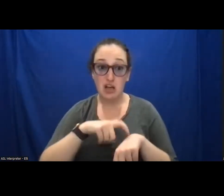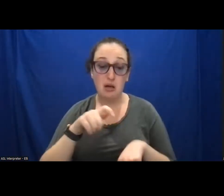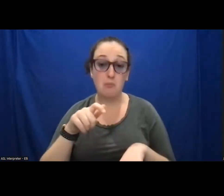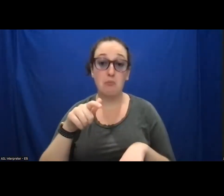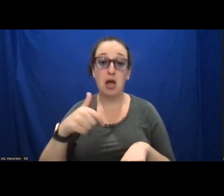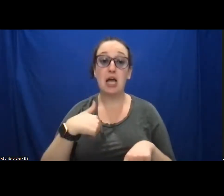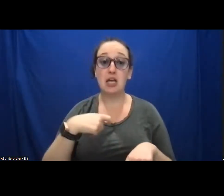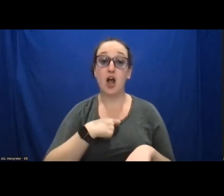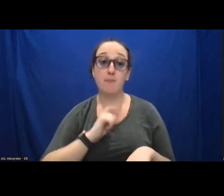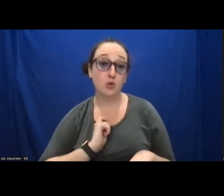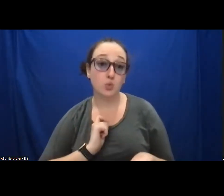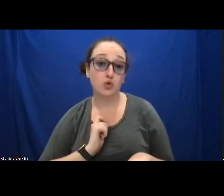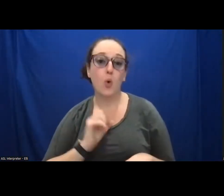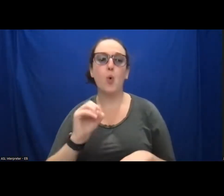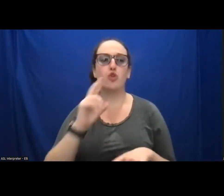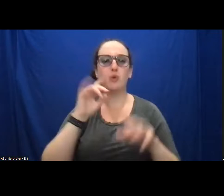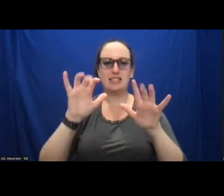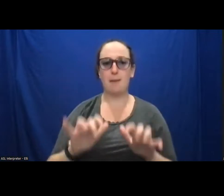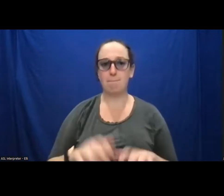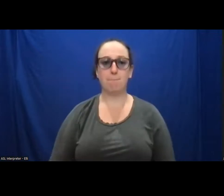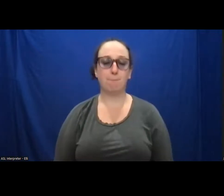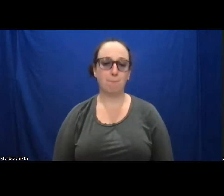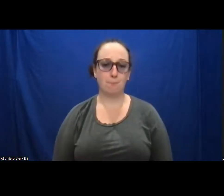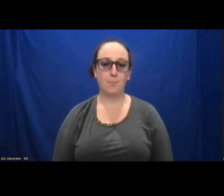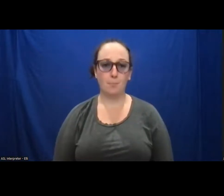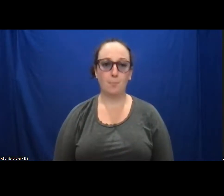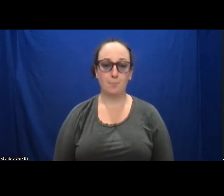drop them in the chat or the Q&A.